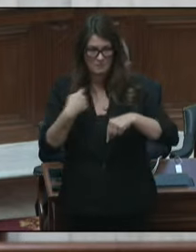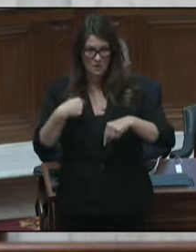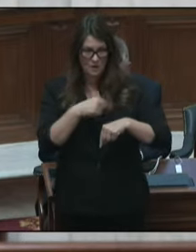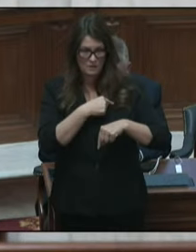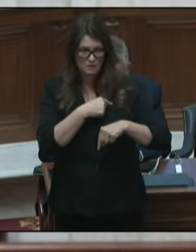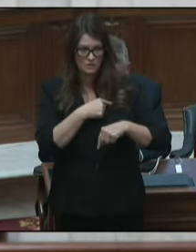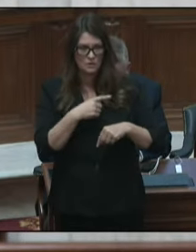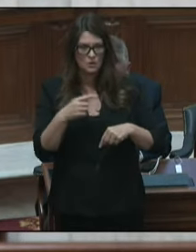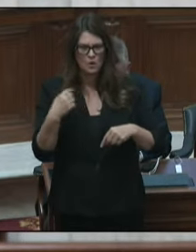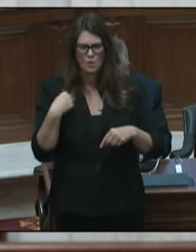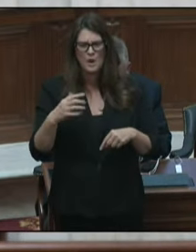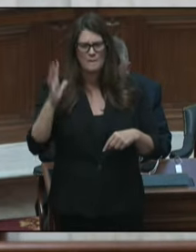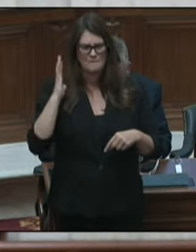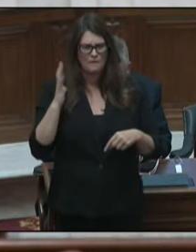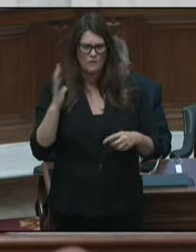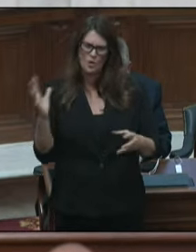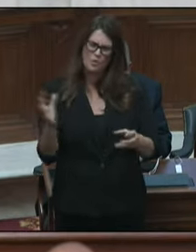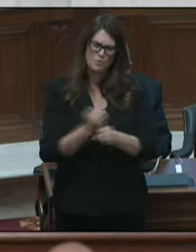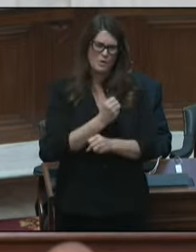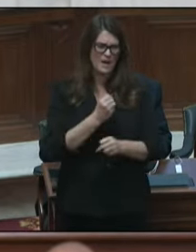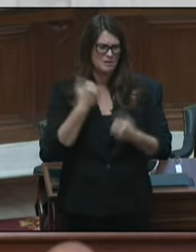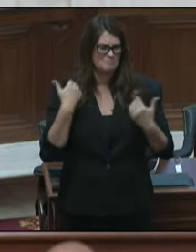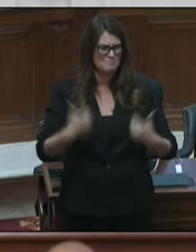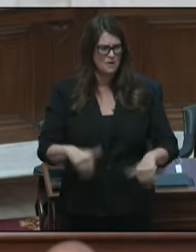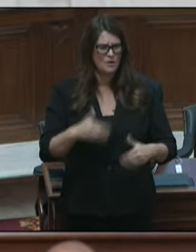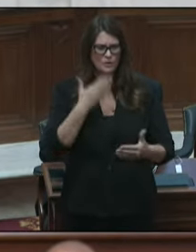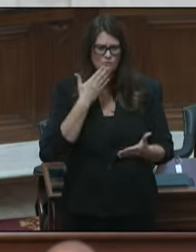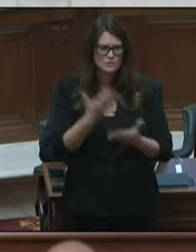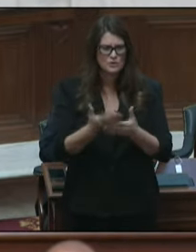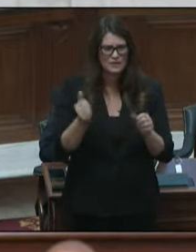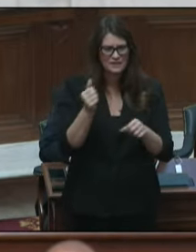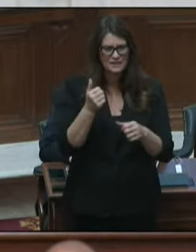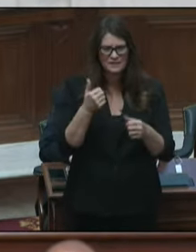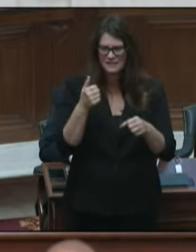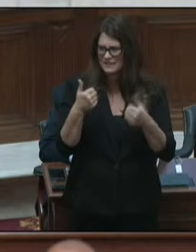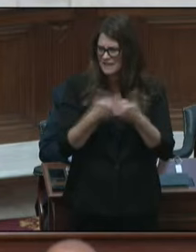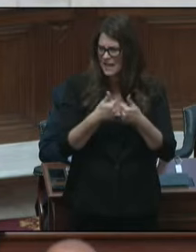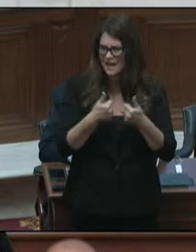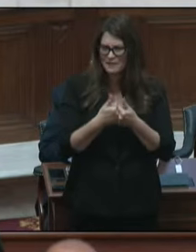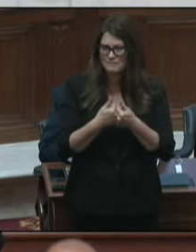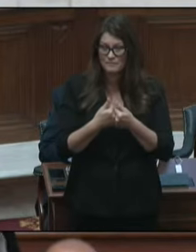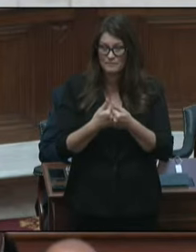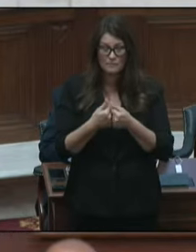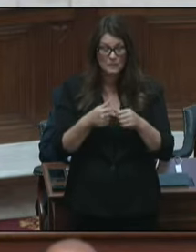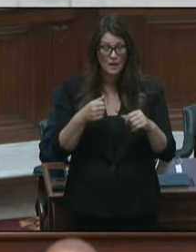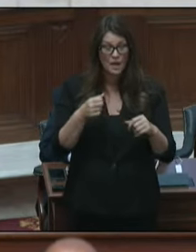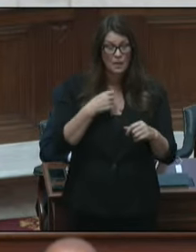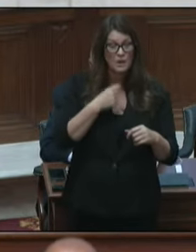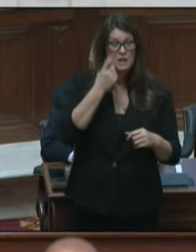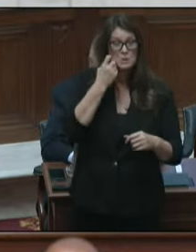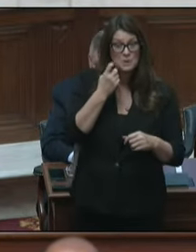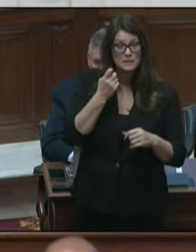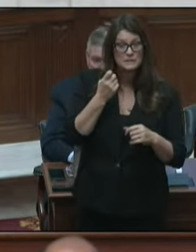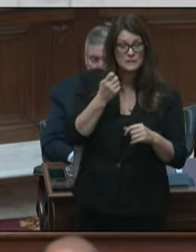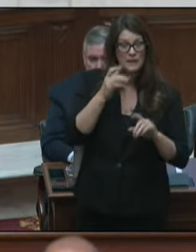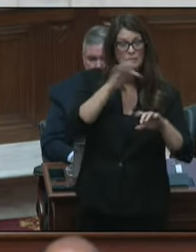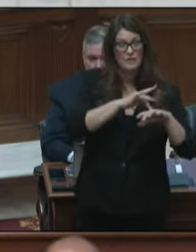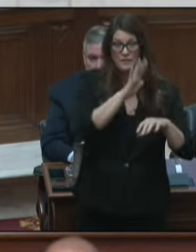played them at our place before, we'd won really big, but we'd played a really close game with Princeton not long ago, and it was at